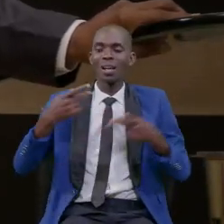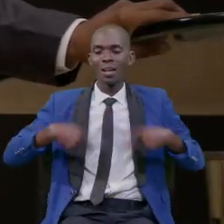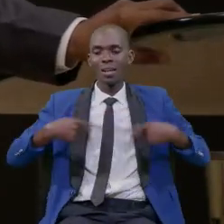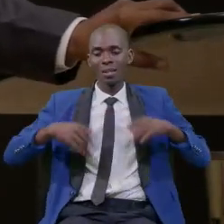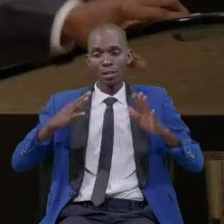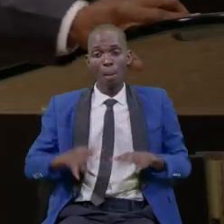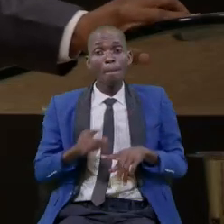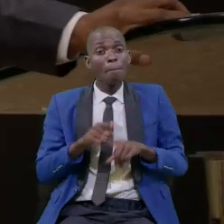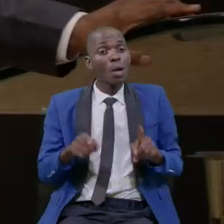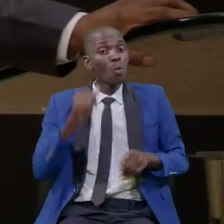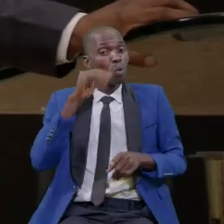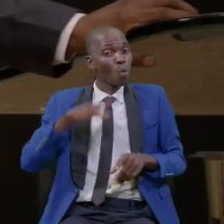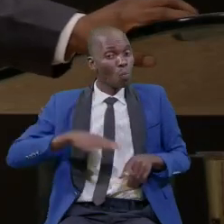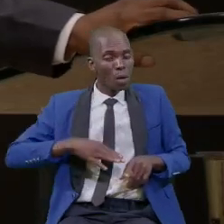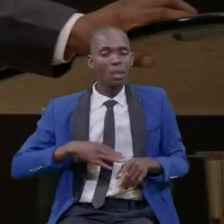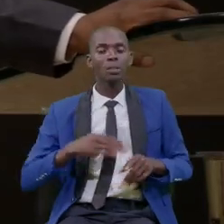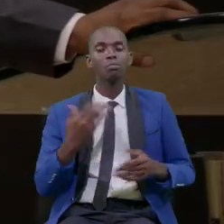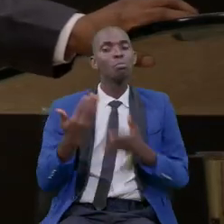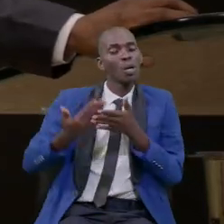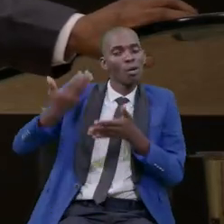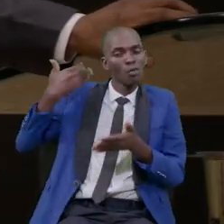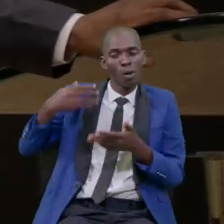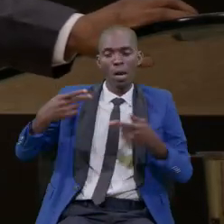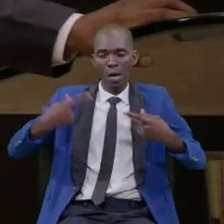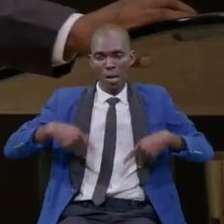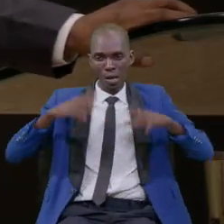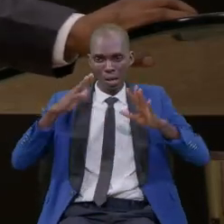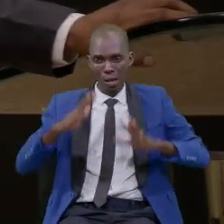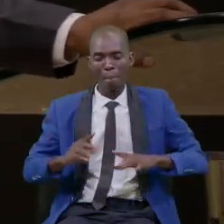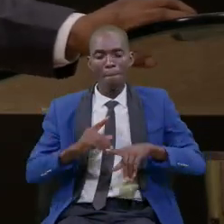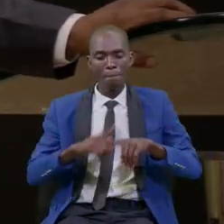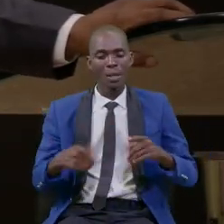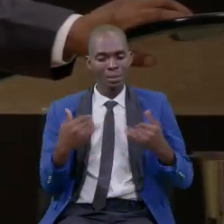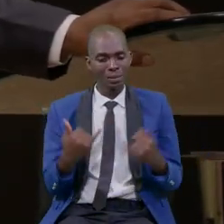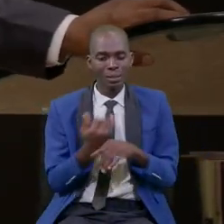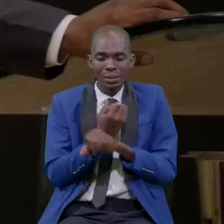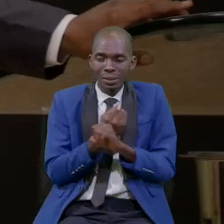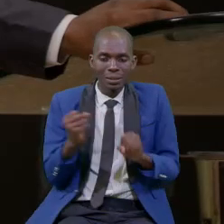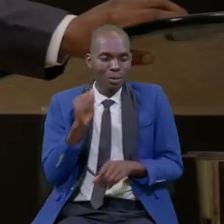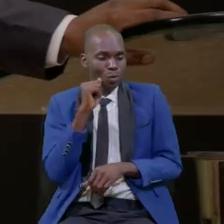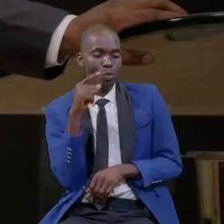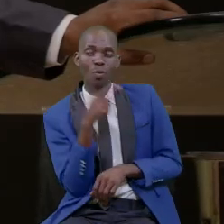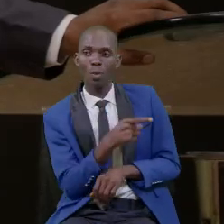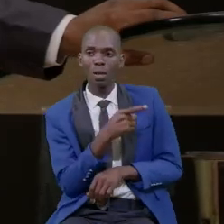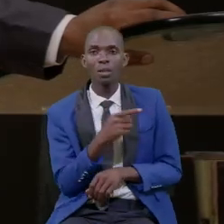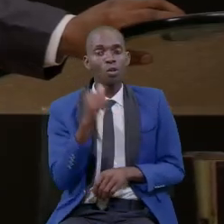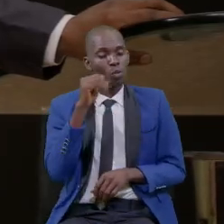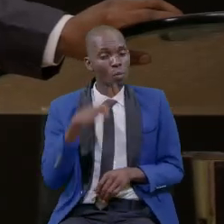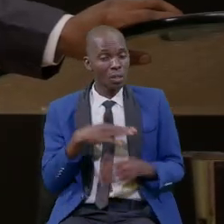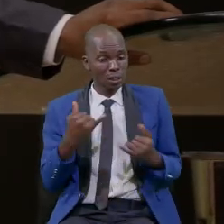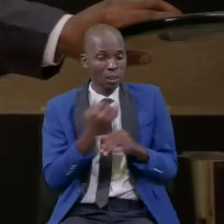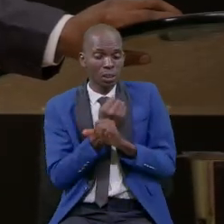a harlot, she had repented, but that God could even save her. Saved,